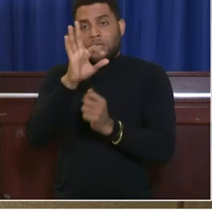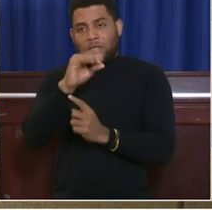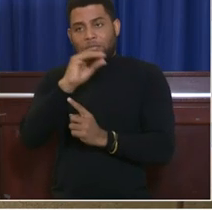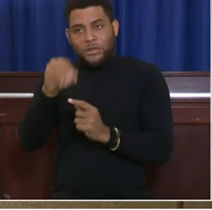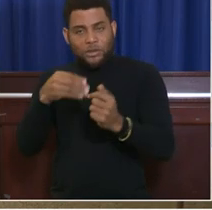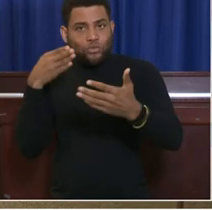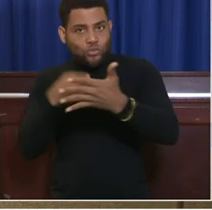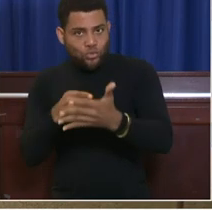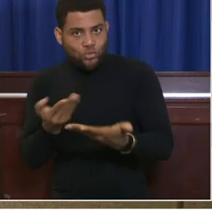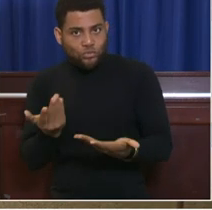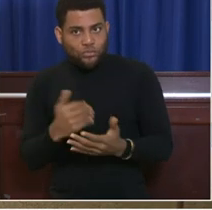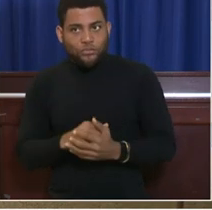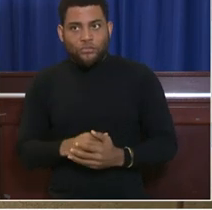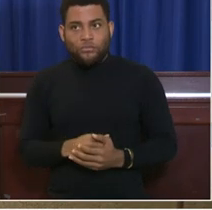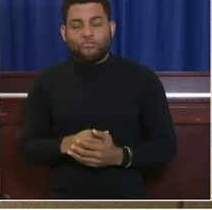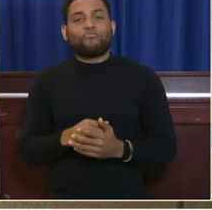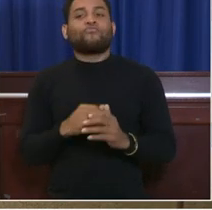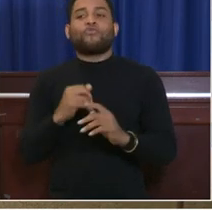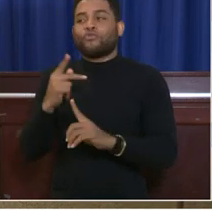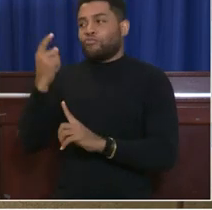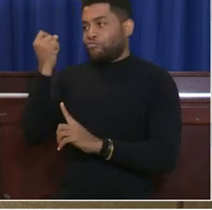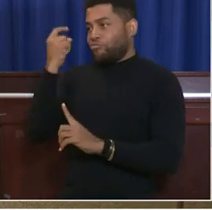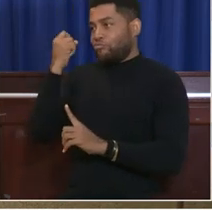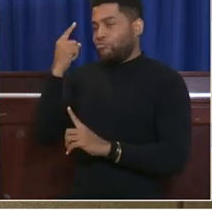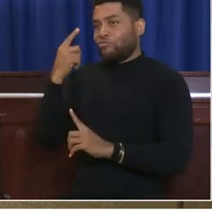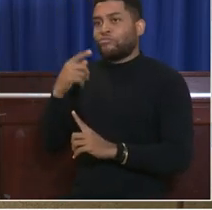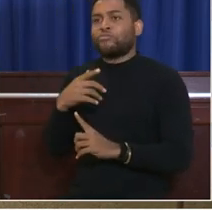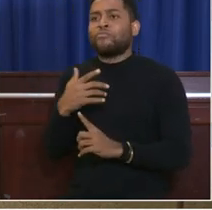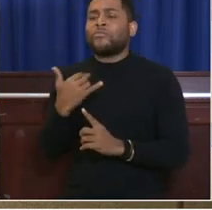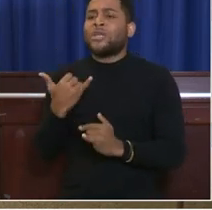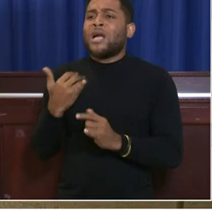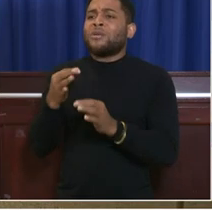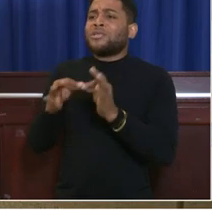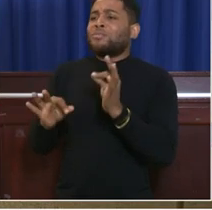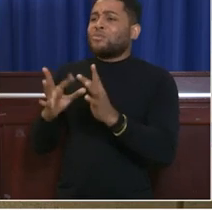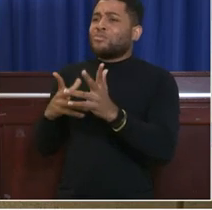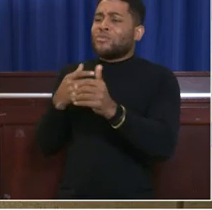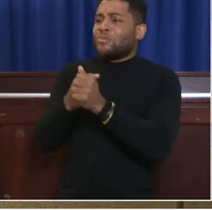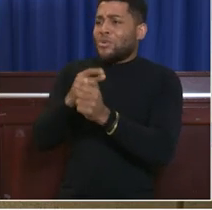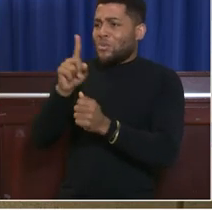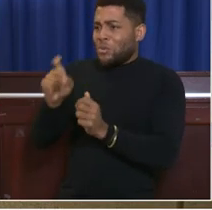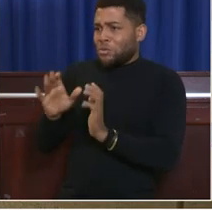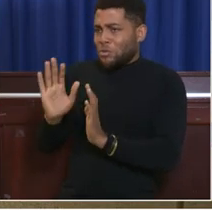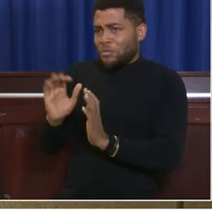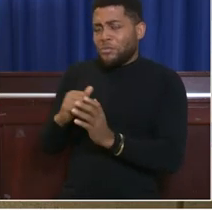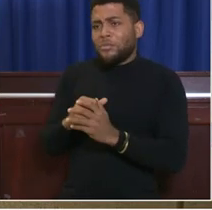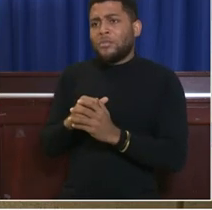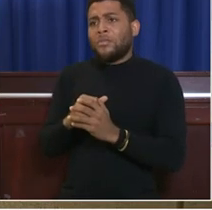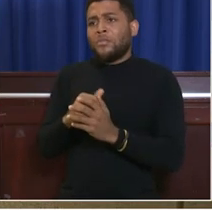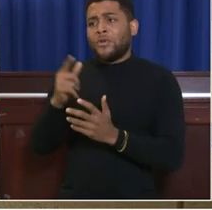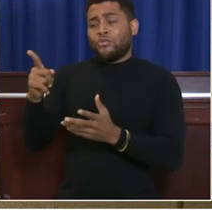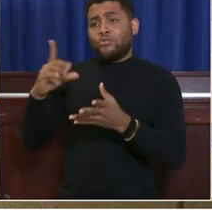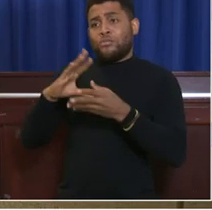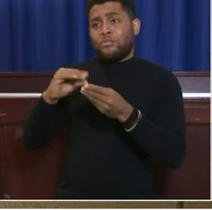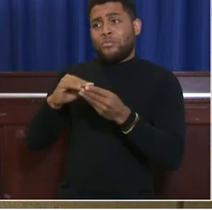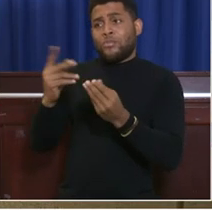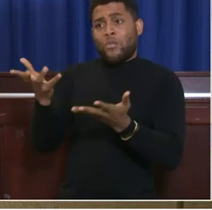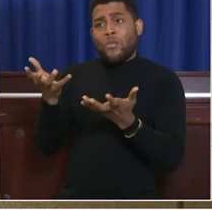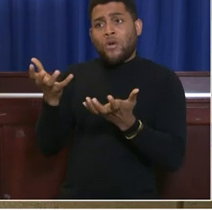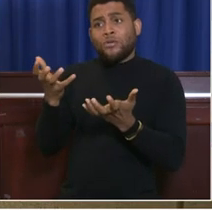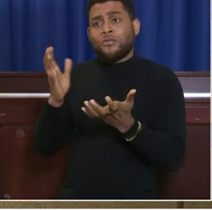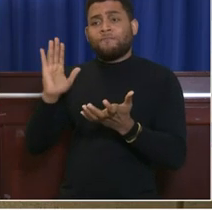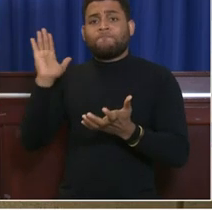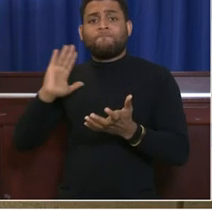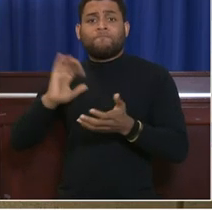Last question, just a simple follow-up. You mentioned when you were talking earlier that you wanted, in the collaboration with different law enforcement folks, to